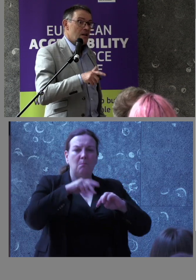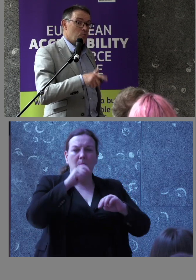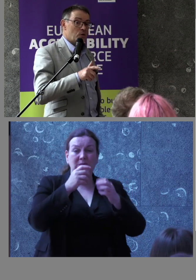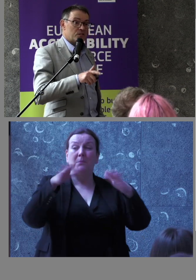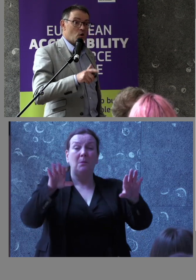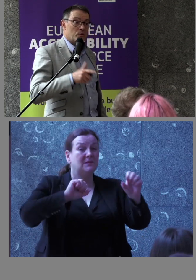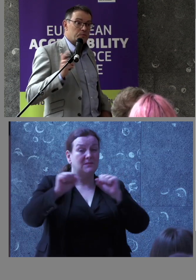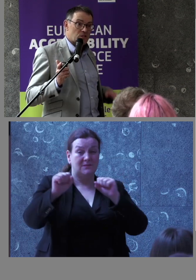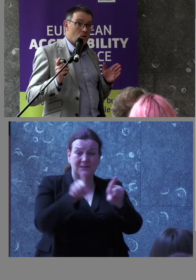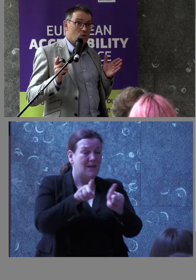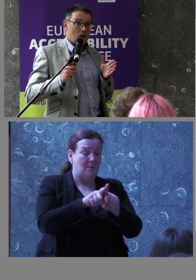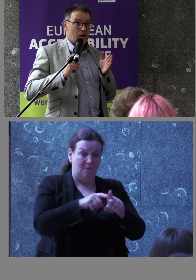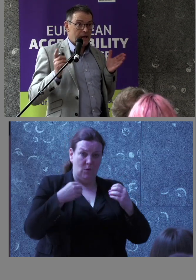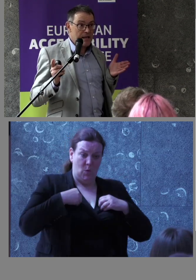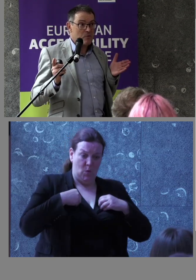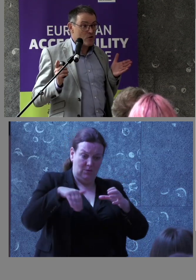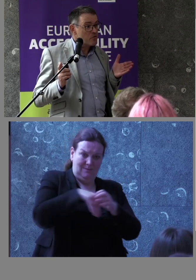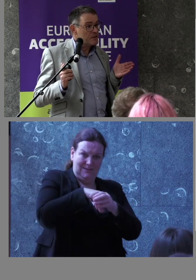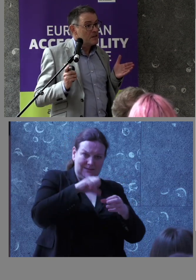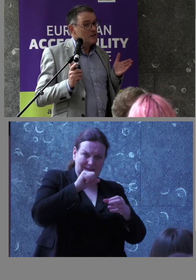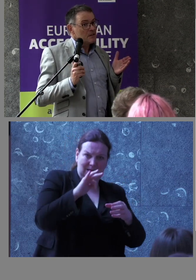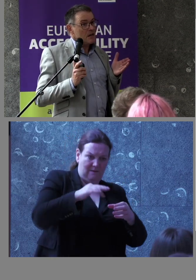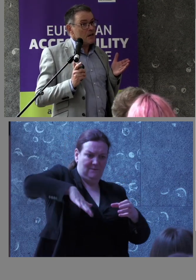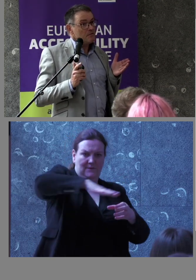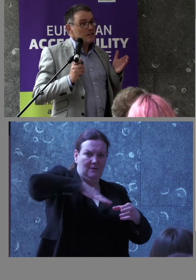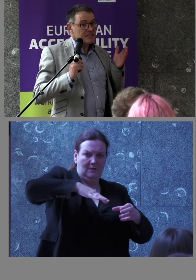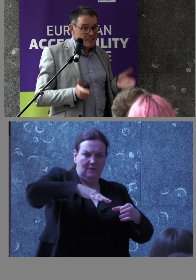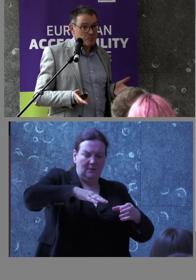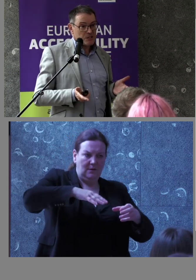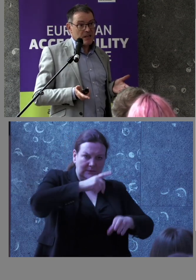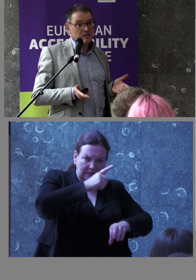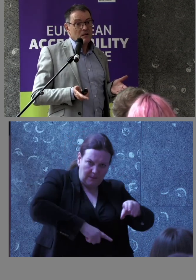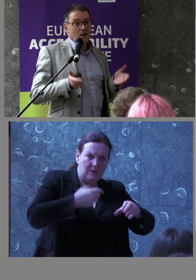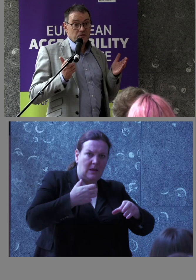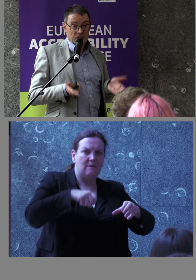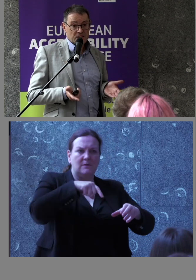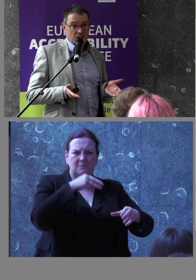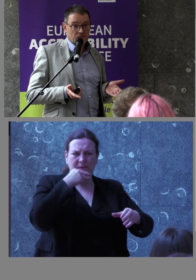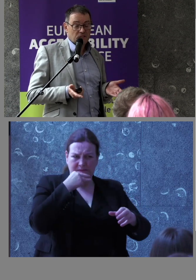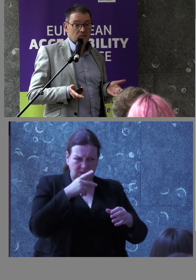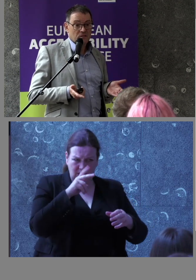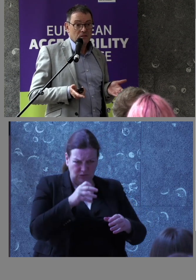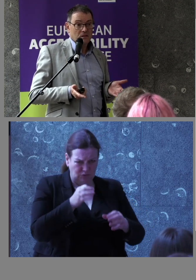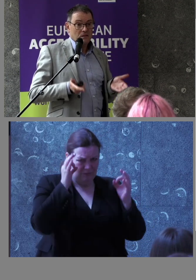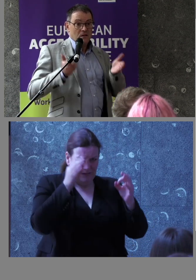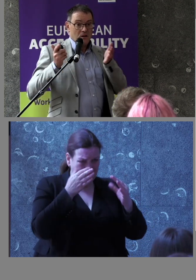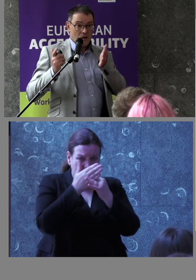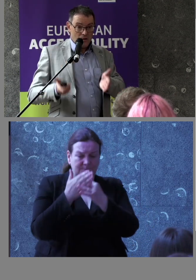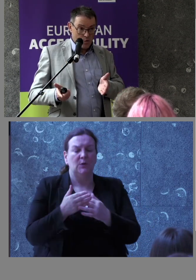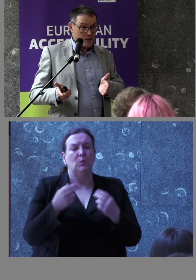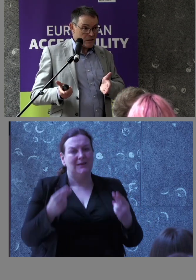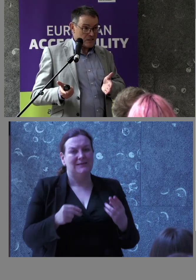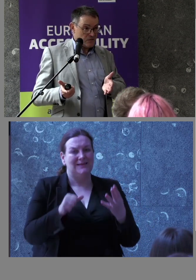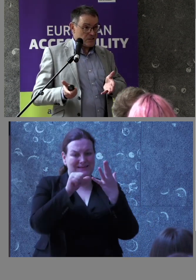working. Okay, so we have people working at home. So how accessible are our line of business systems for